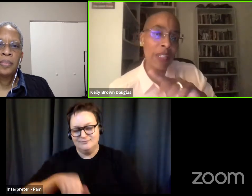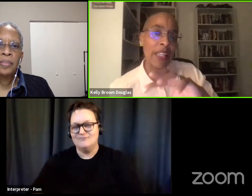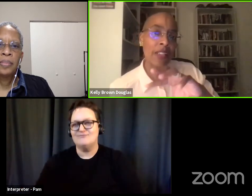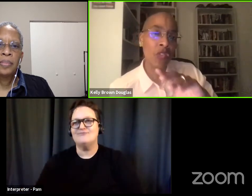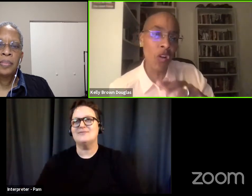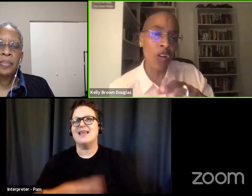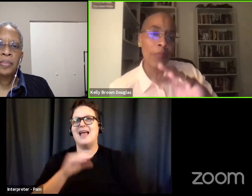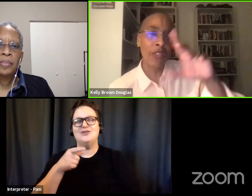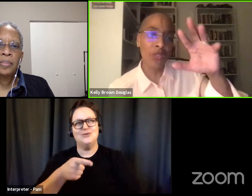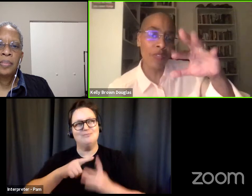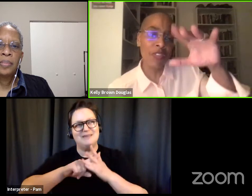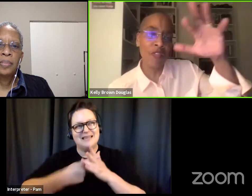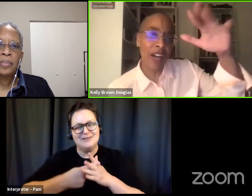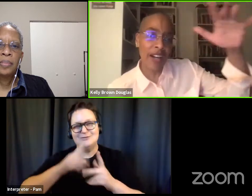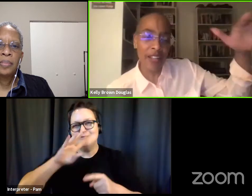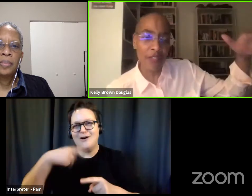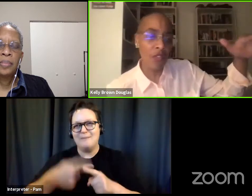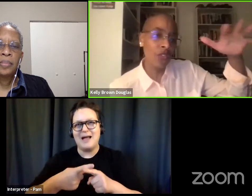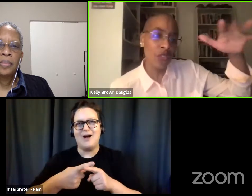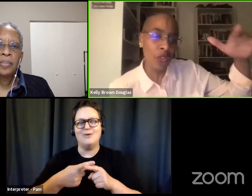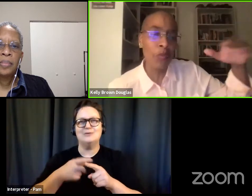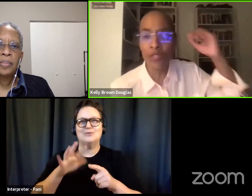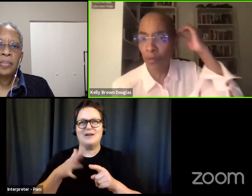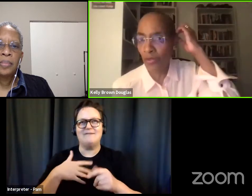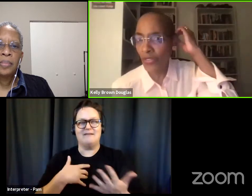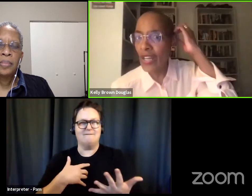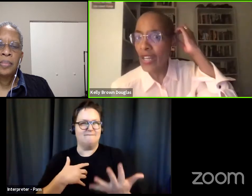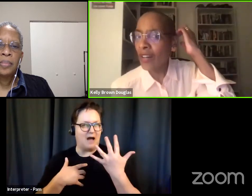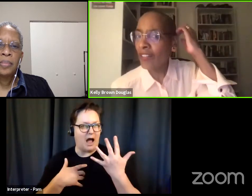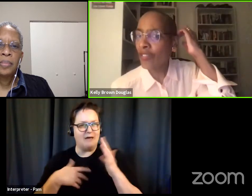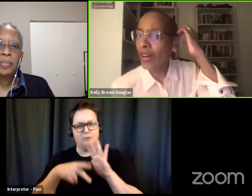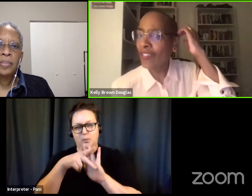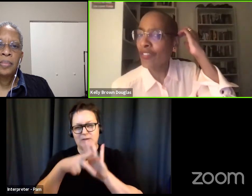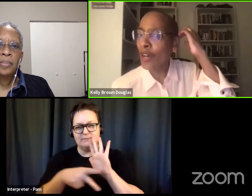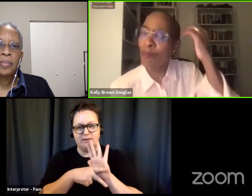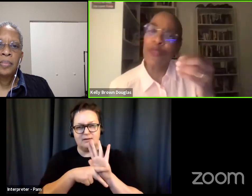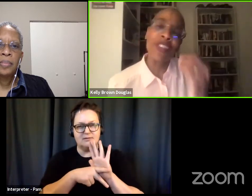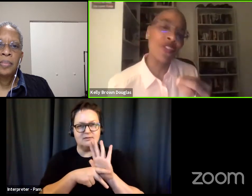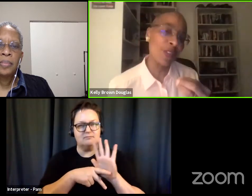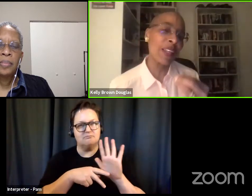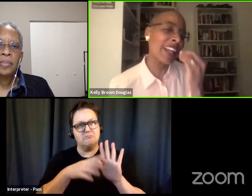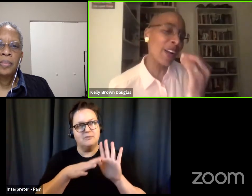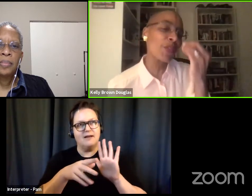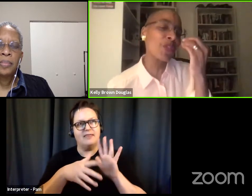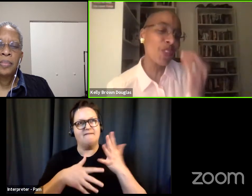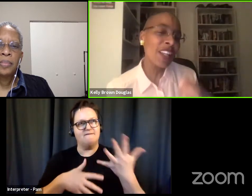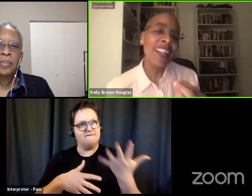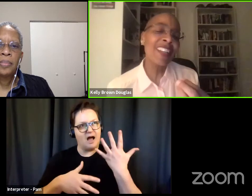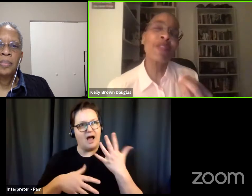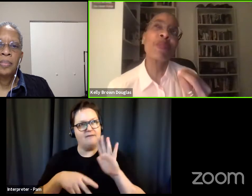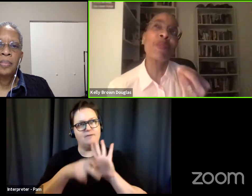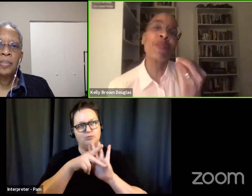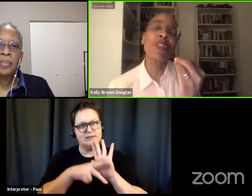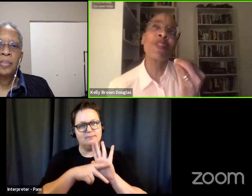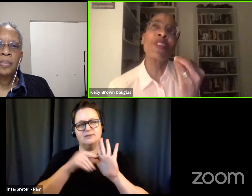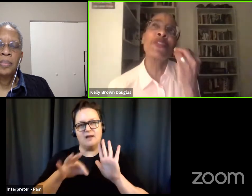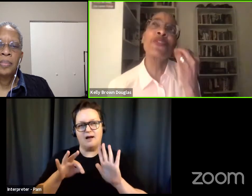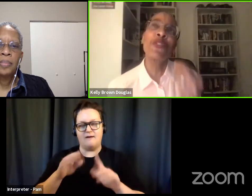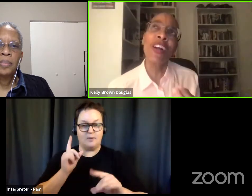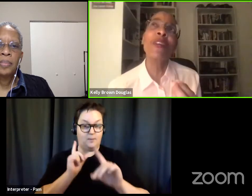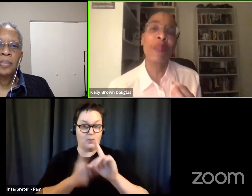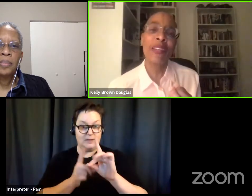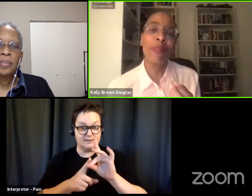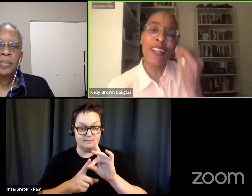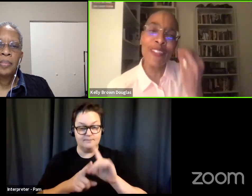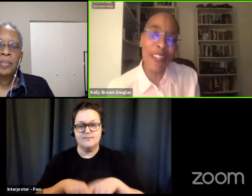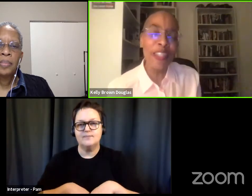and you begin to talk about sort of the five or so principles of Buddhism. And I was, what